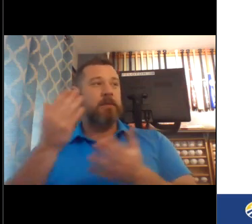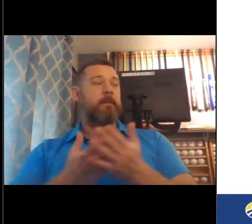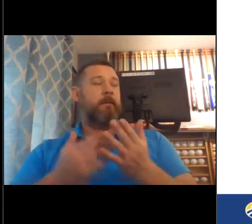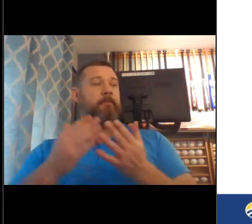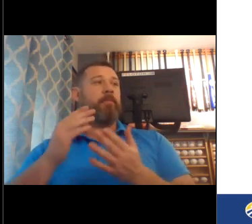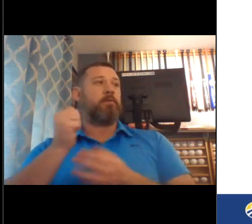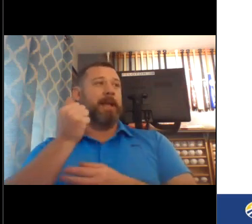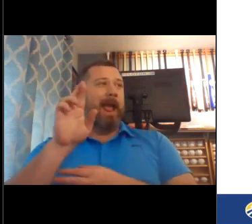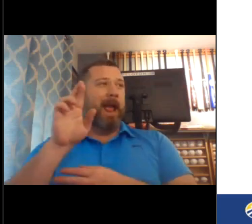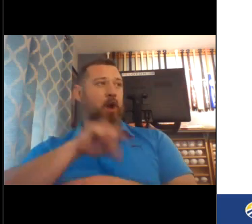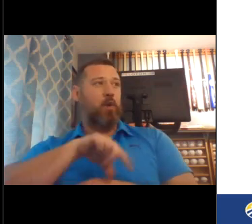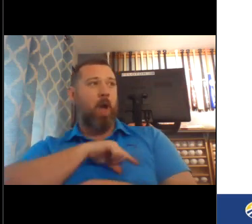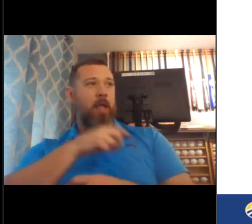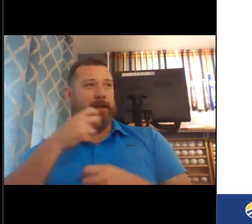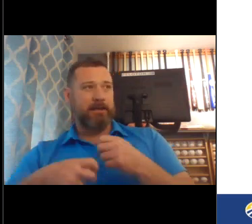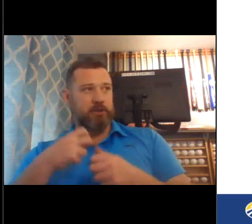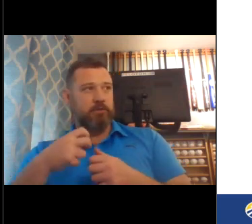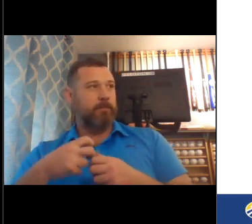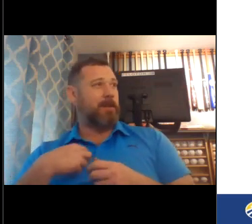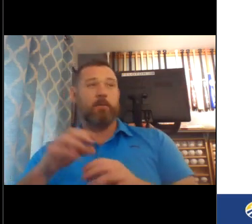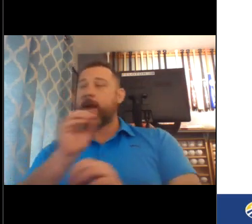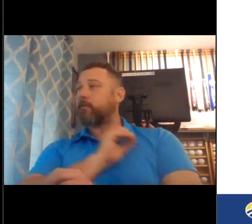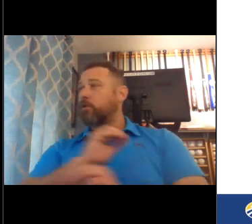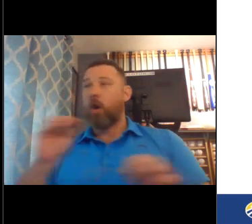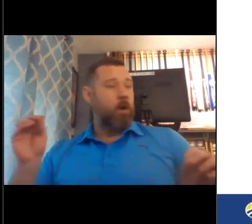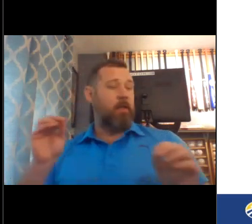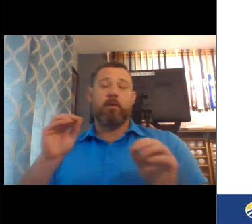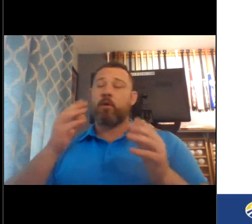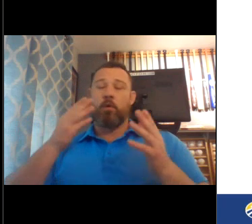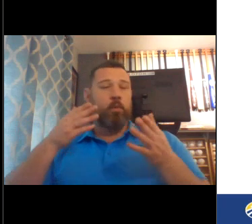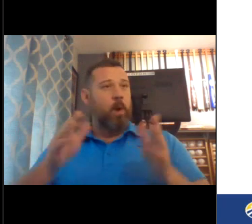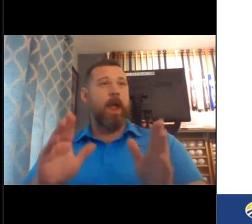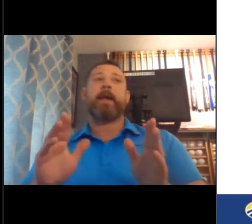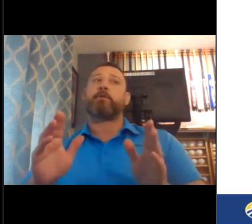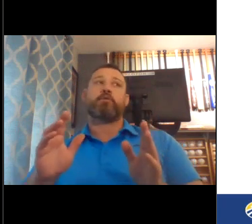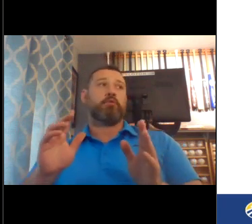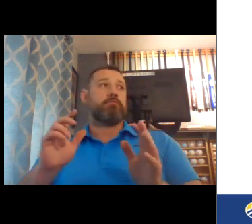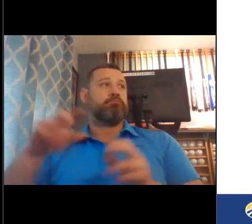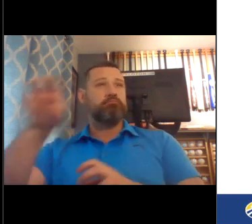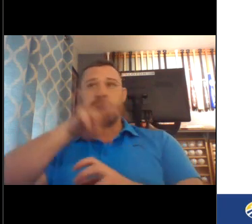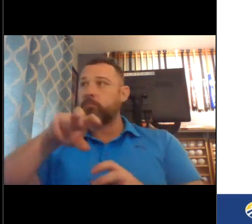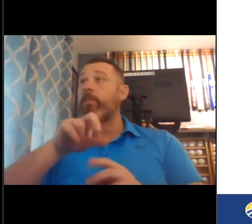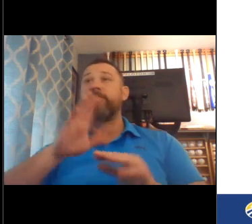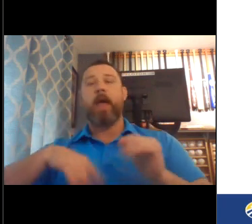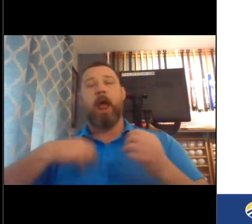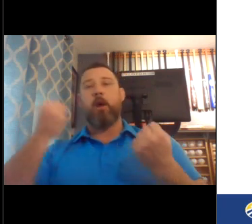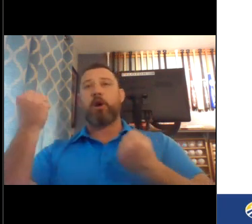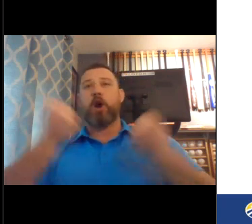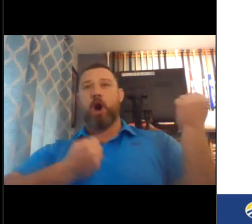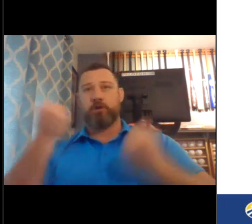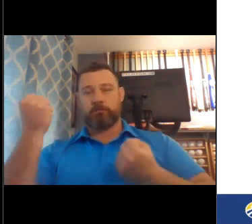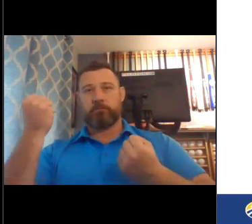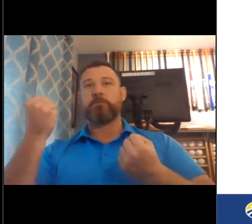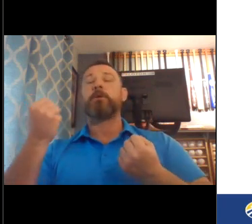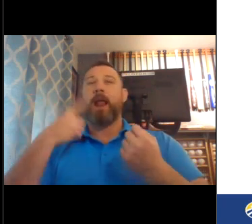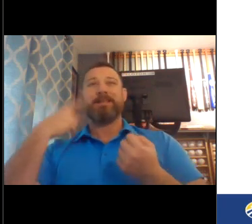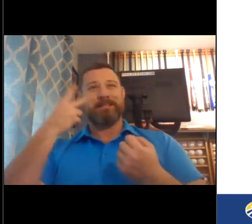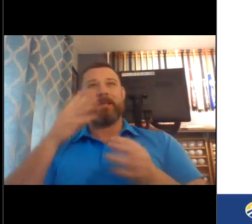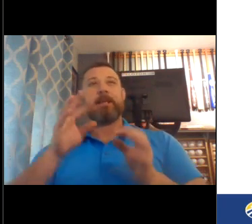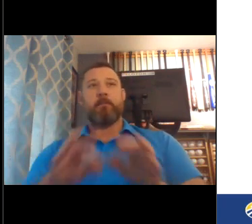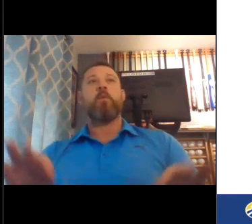that we have in the valley, because we have no other way to get around but get in our cars. I certainly see the importance, but the other